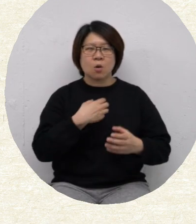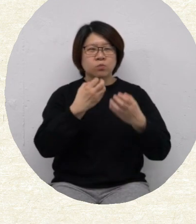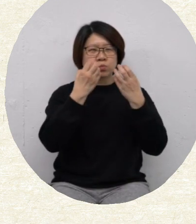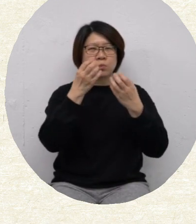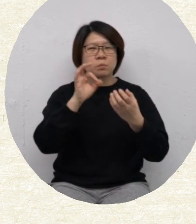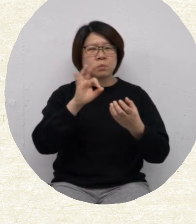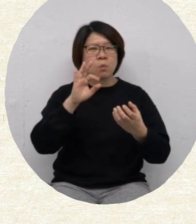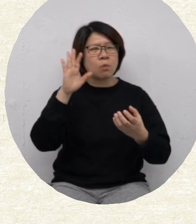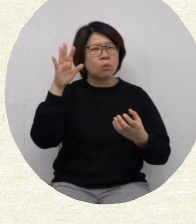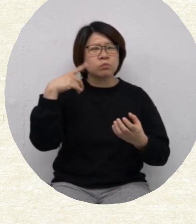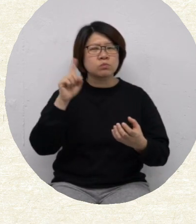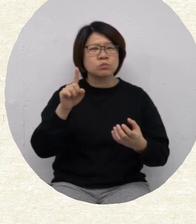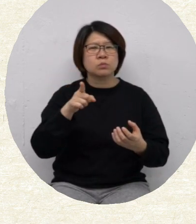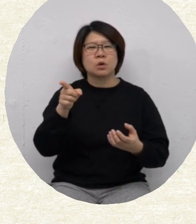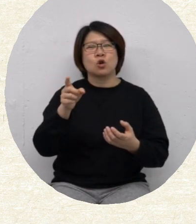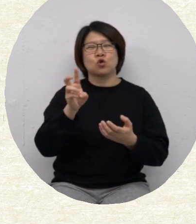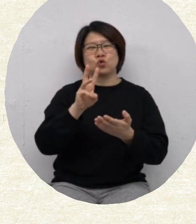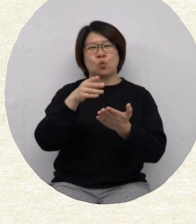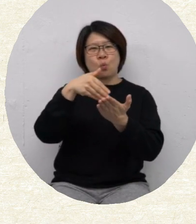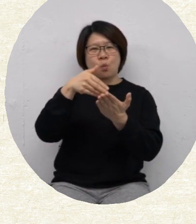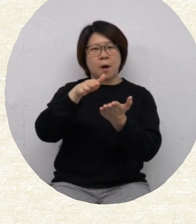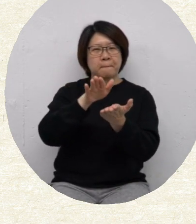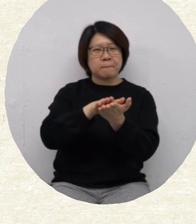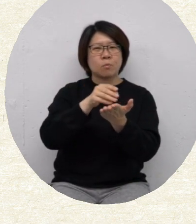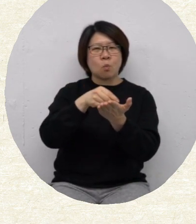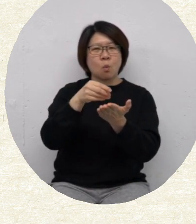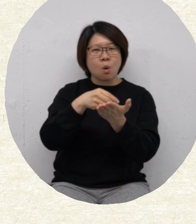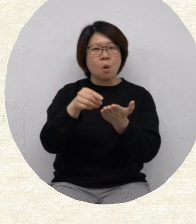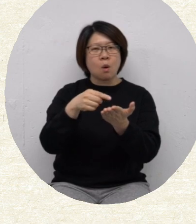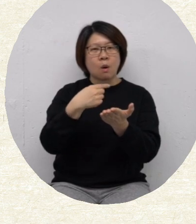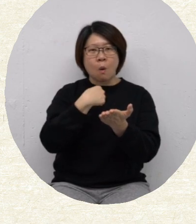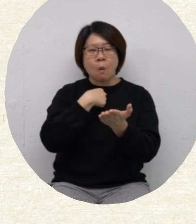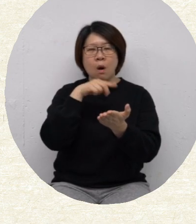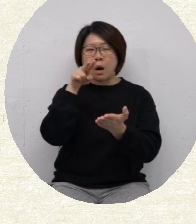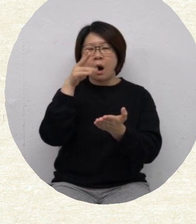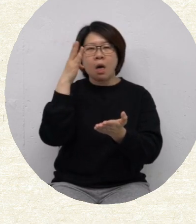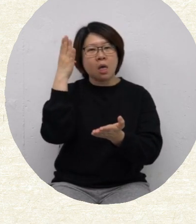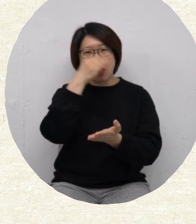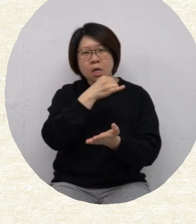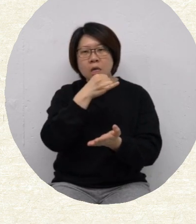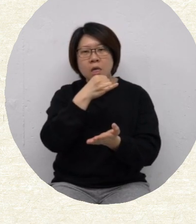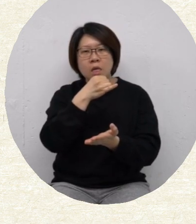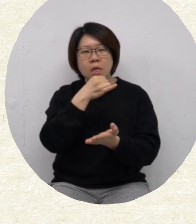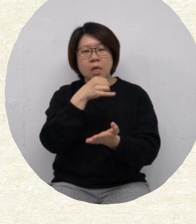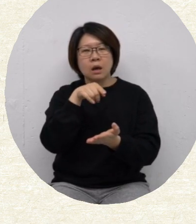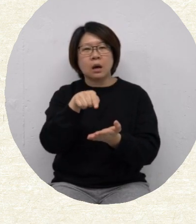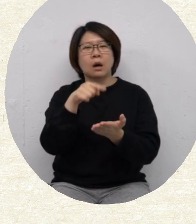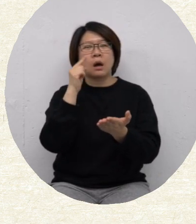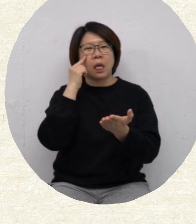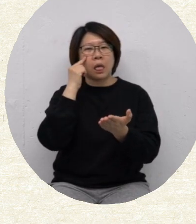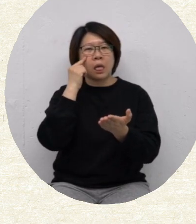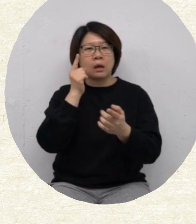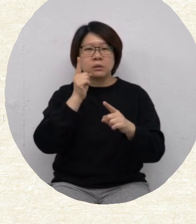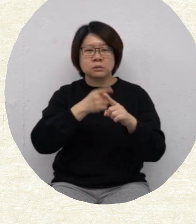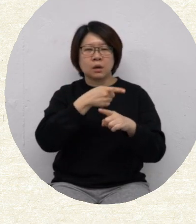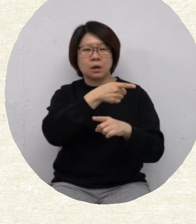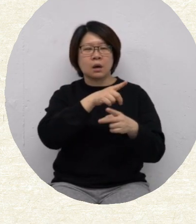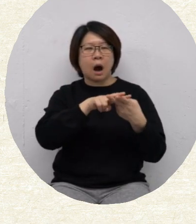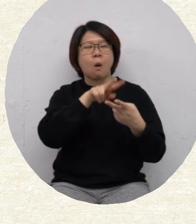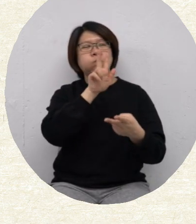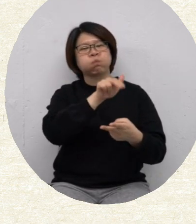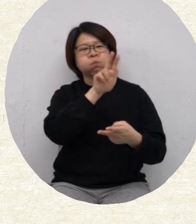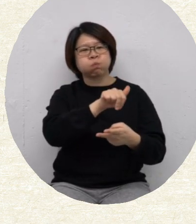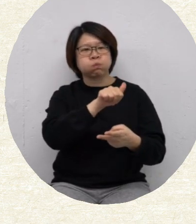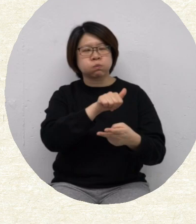oil-based prints that I was more familiar with, such as this oil-based woodcut print by German artist Kathy